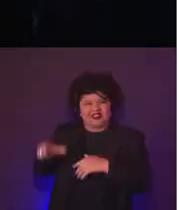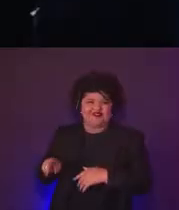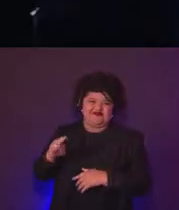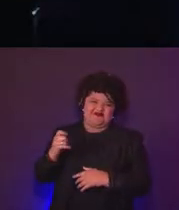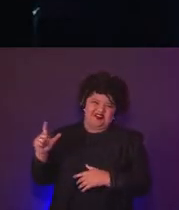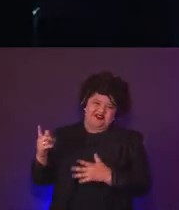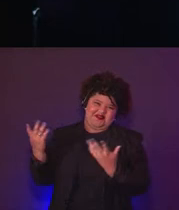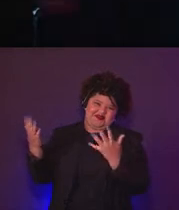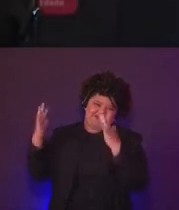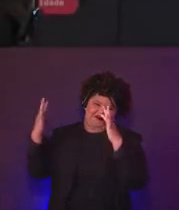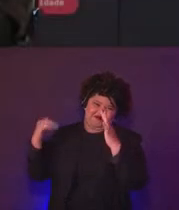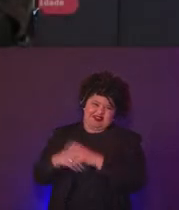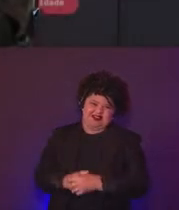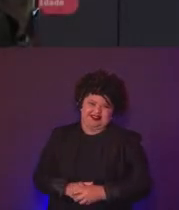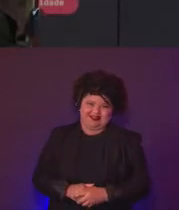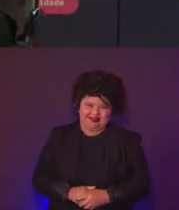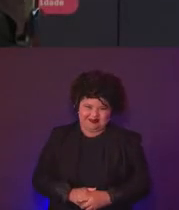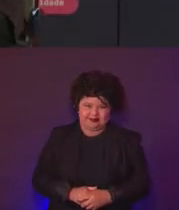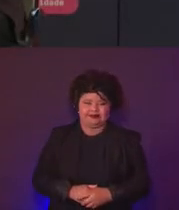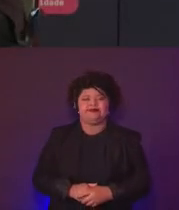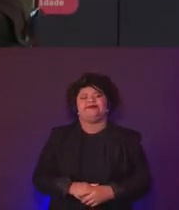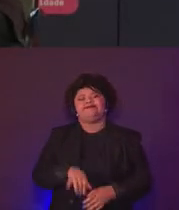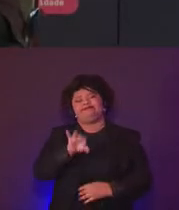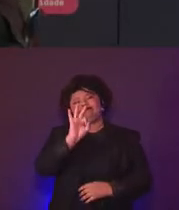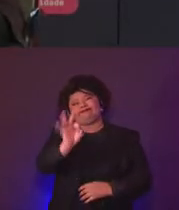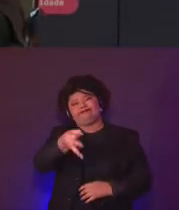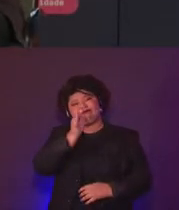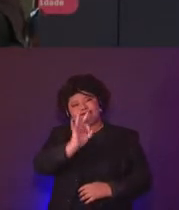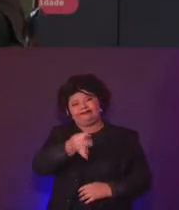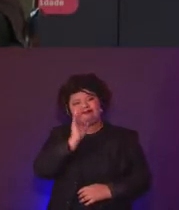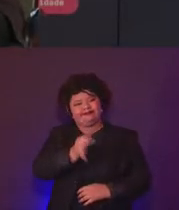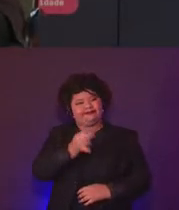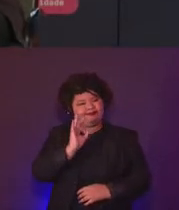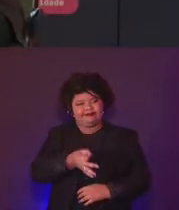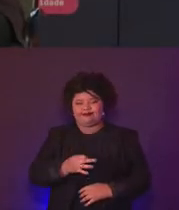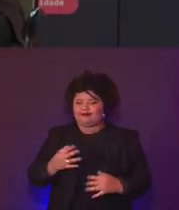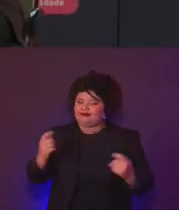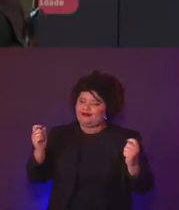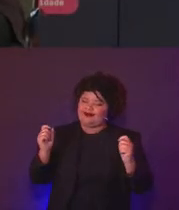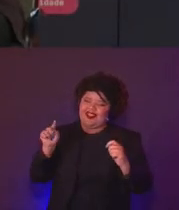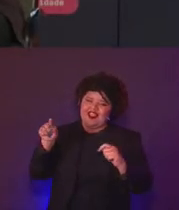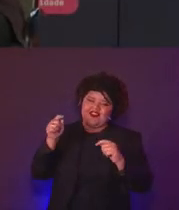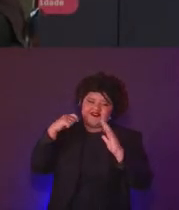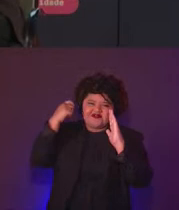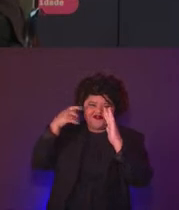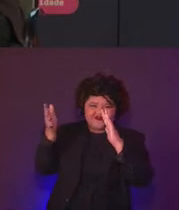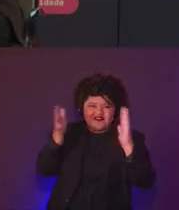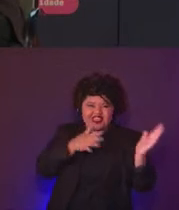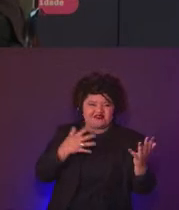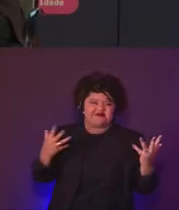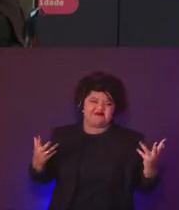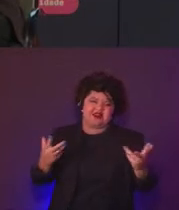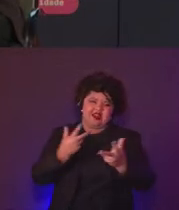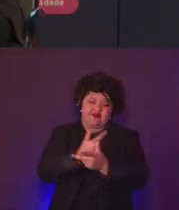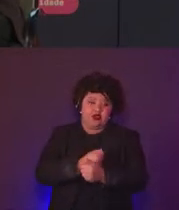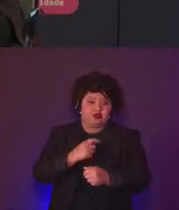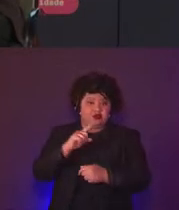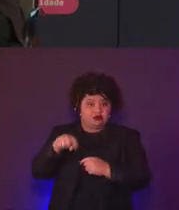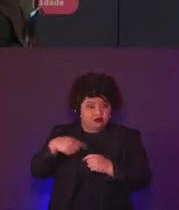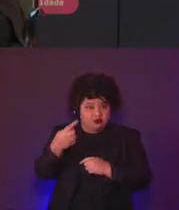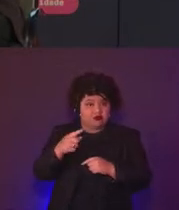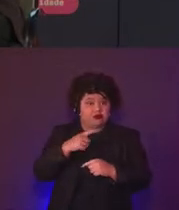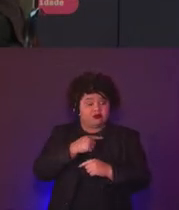I really, really, really, really love this video. And the next video is is from a legend. It's from a guy.